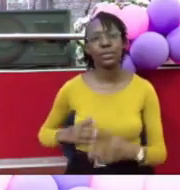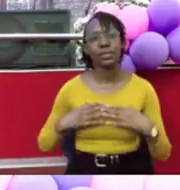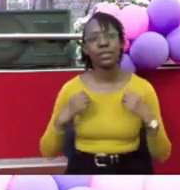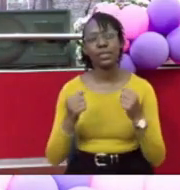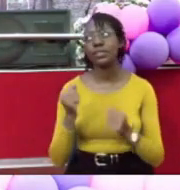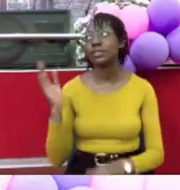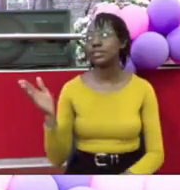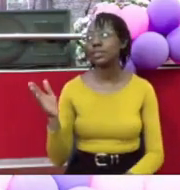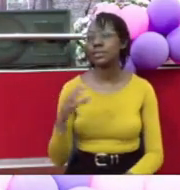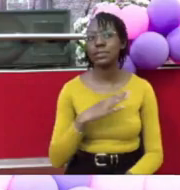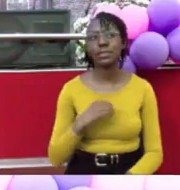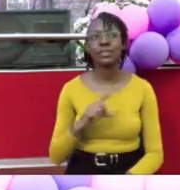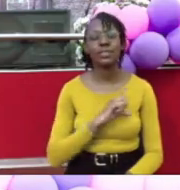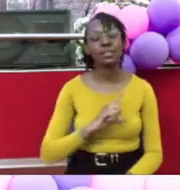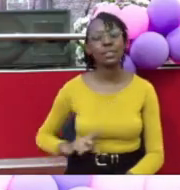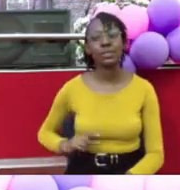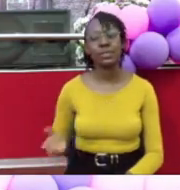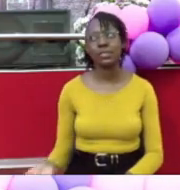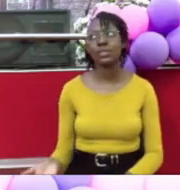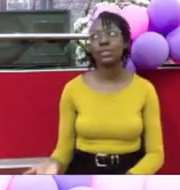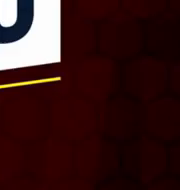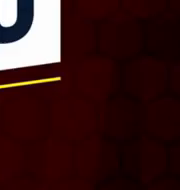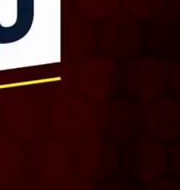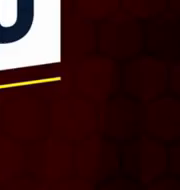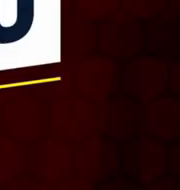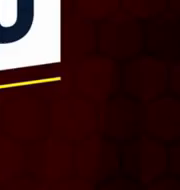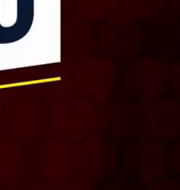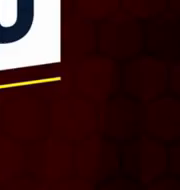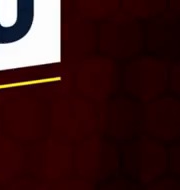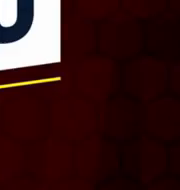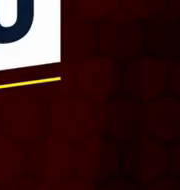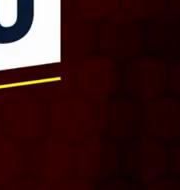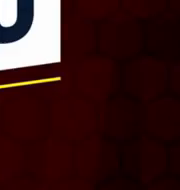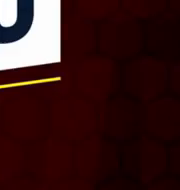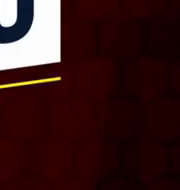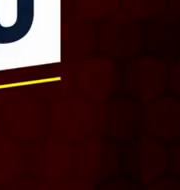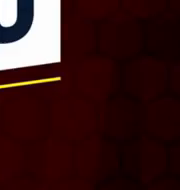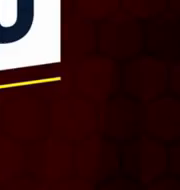here. Yesu yuko hapa. Yesu anaponya. God bless us. Mungu awabariki.